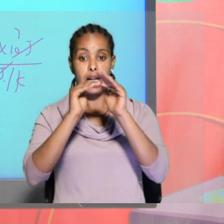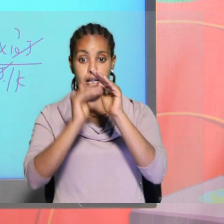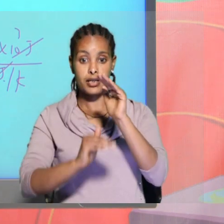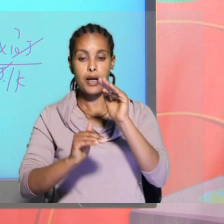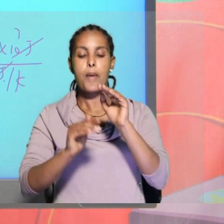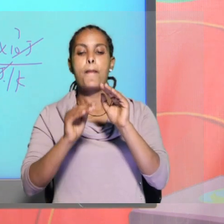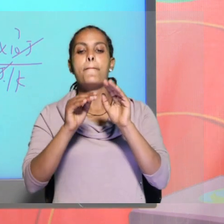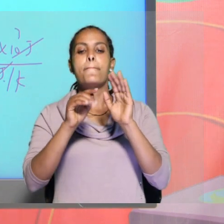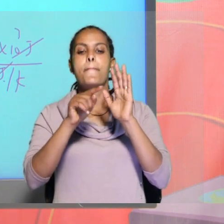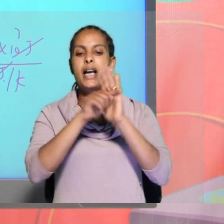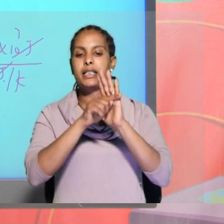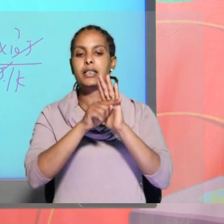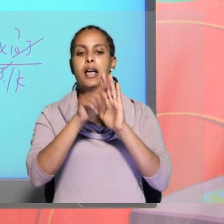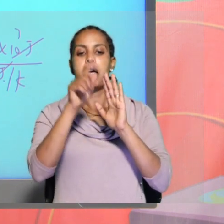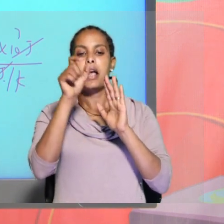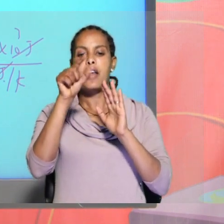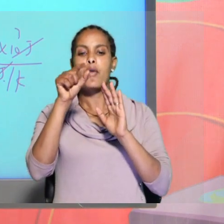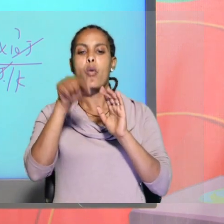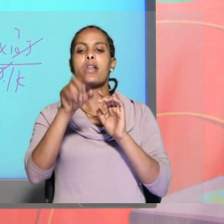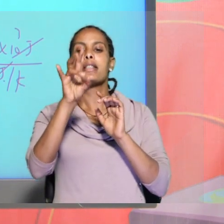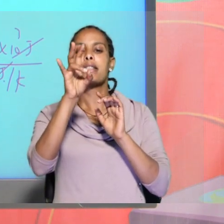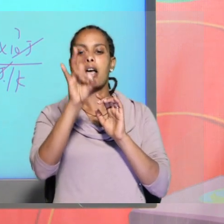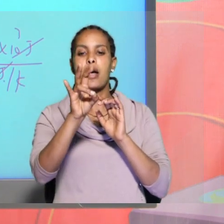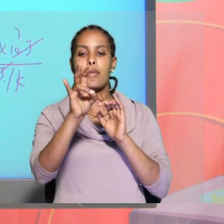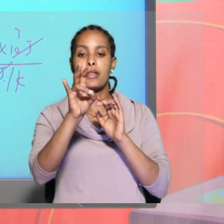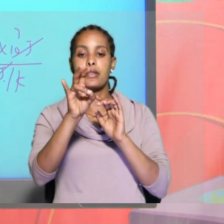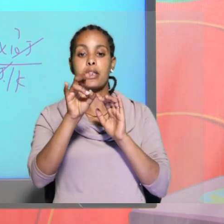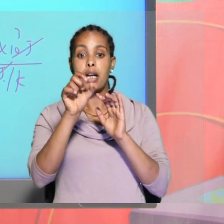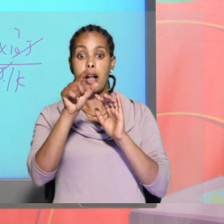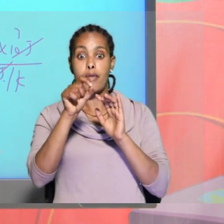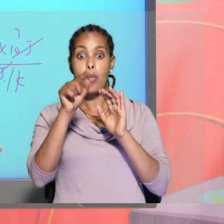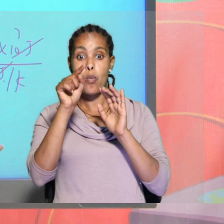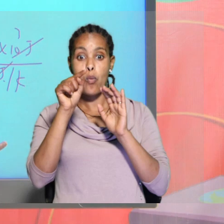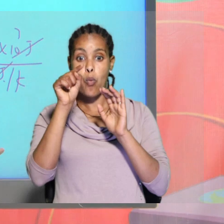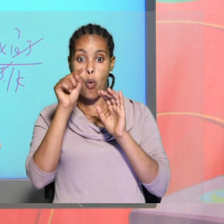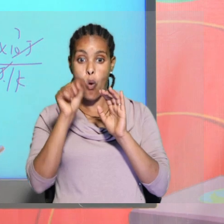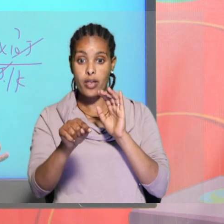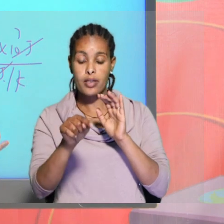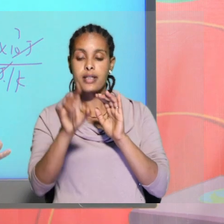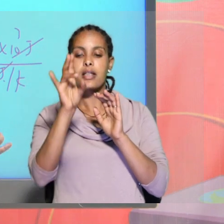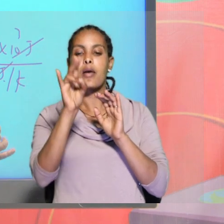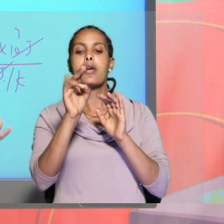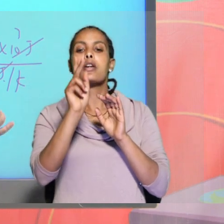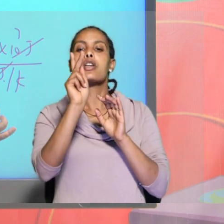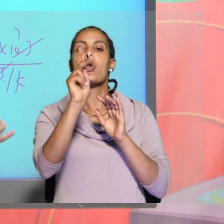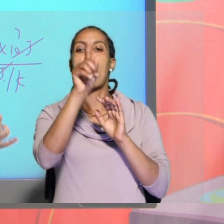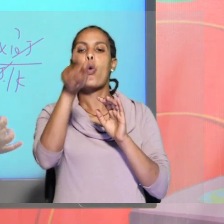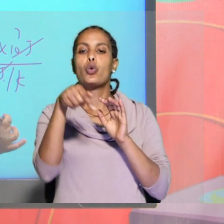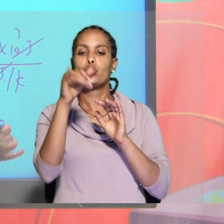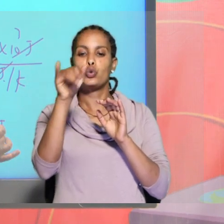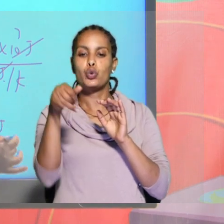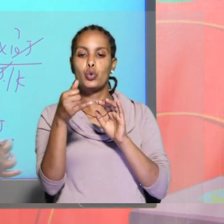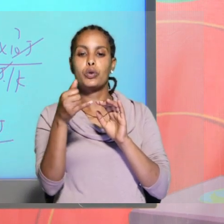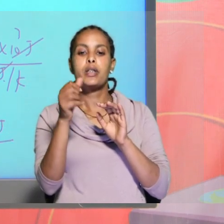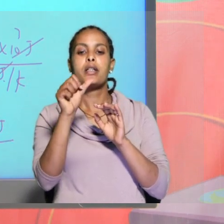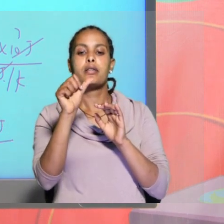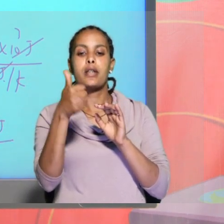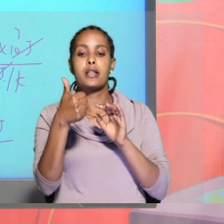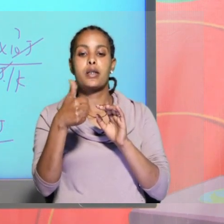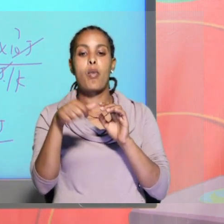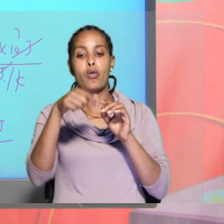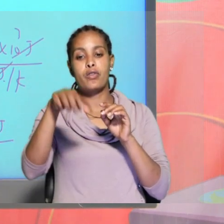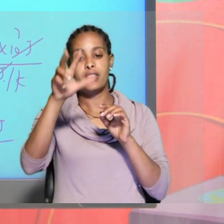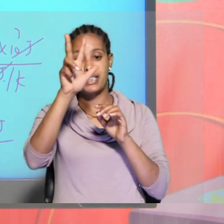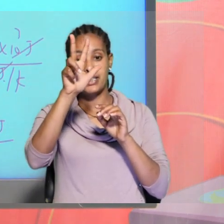is minus 11.7, minus 11.7 kilojoule, 10 to the power of 3 joule divided